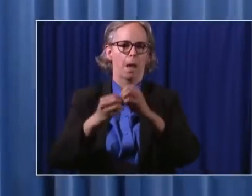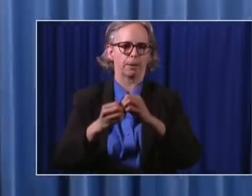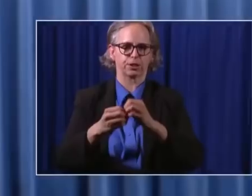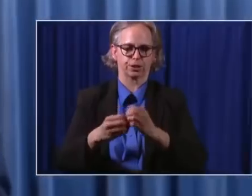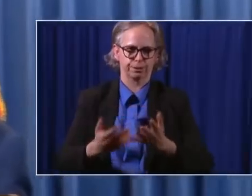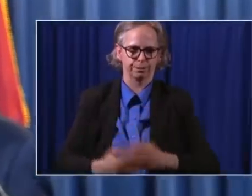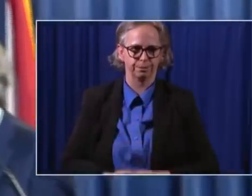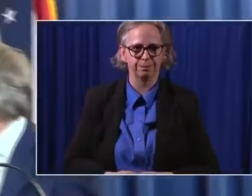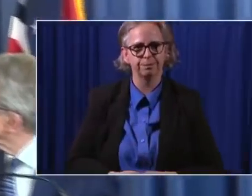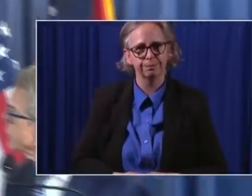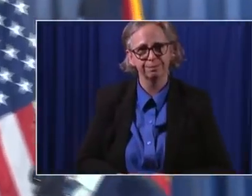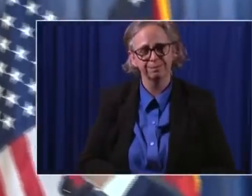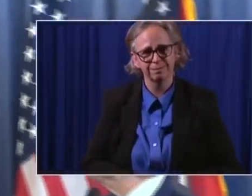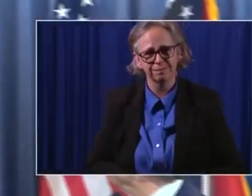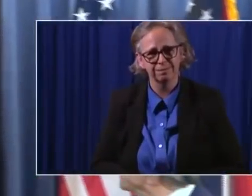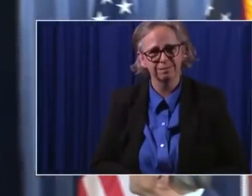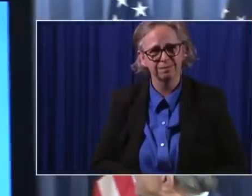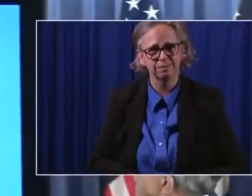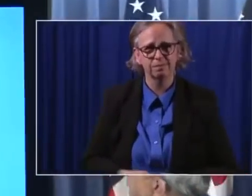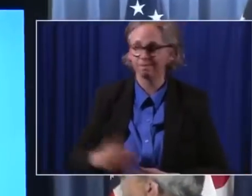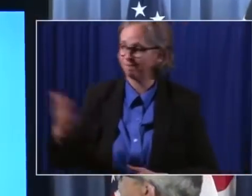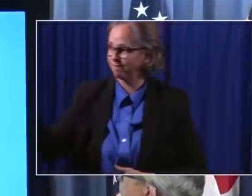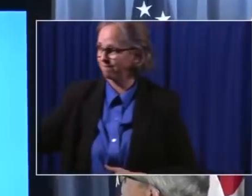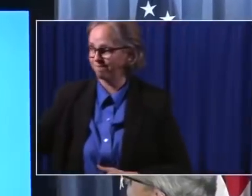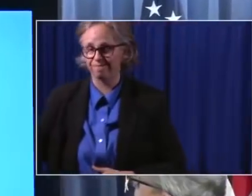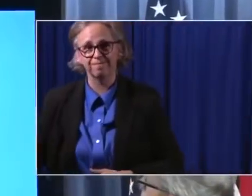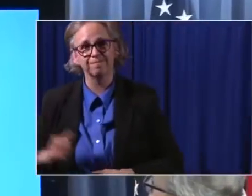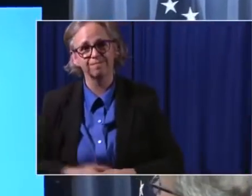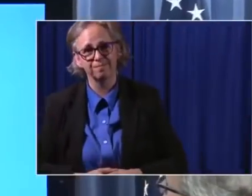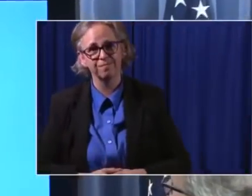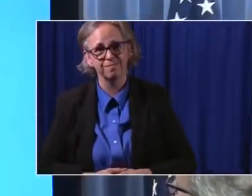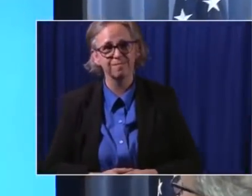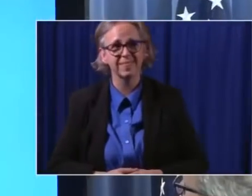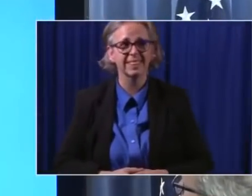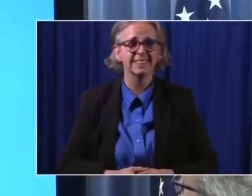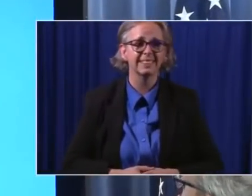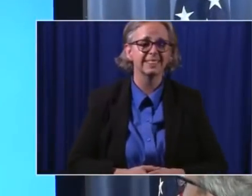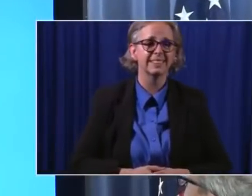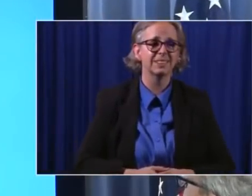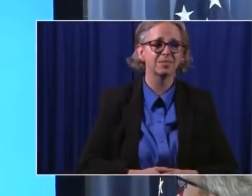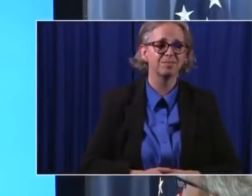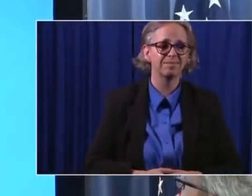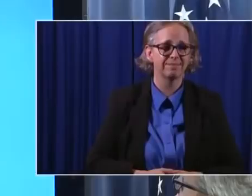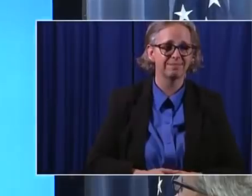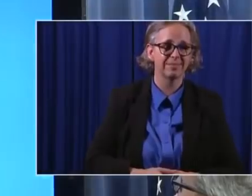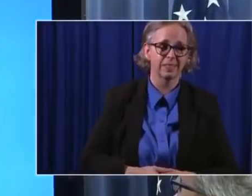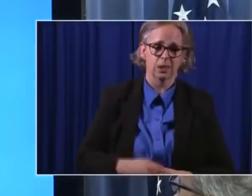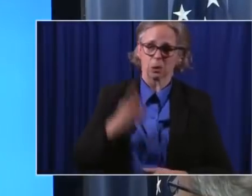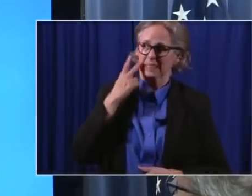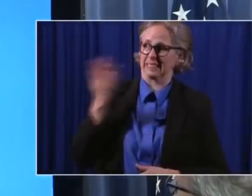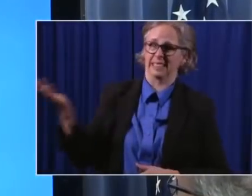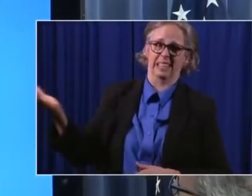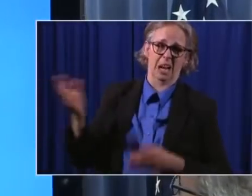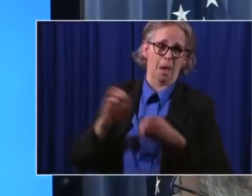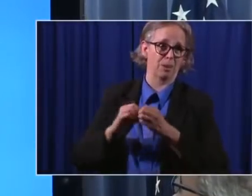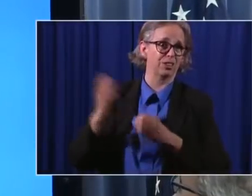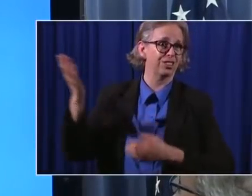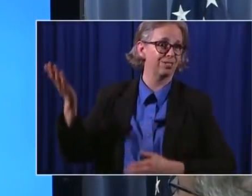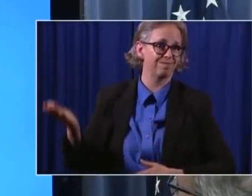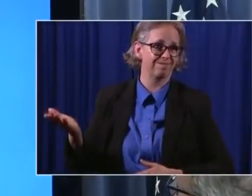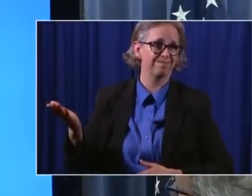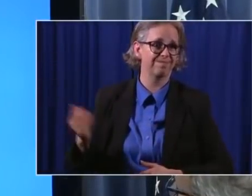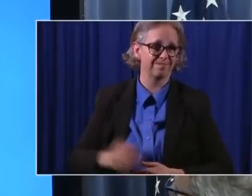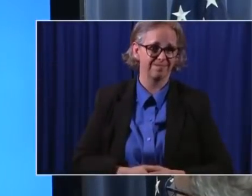today's numbers, and we'll put that up on the screen. As you can see from top cases,